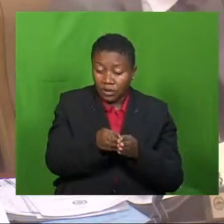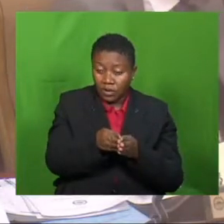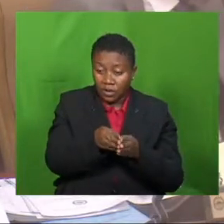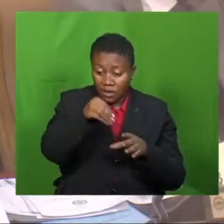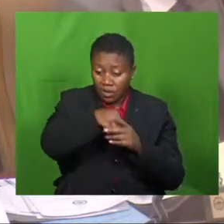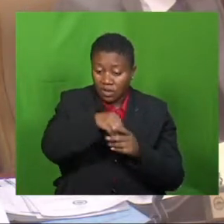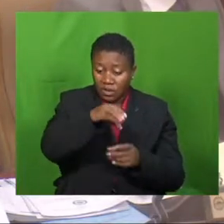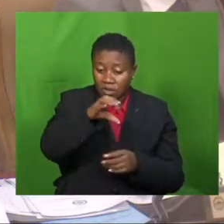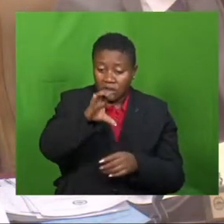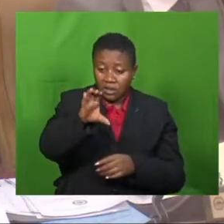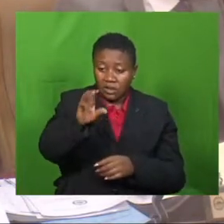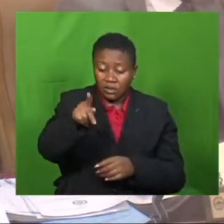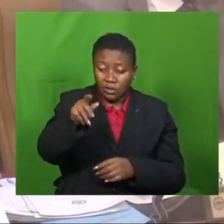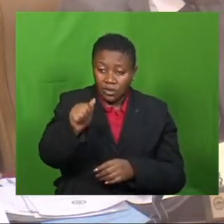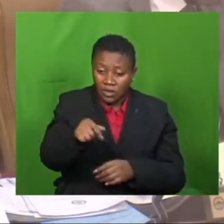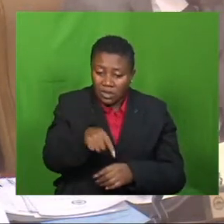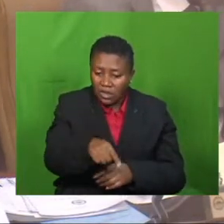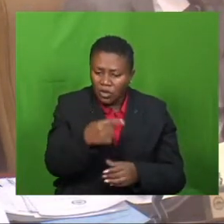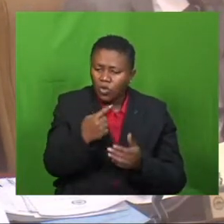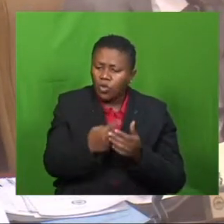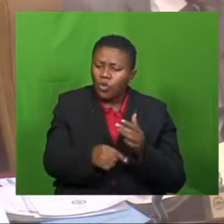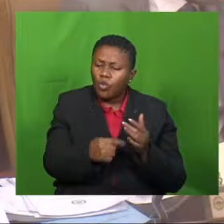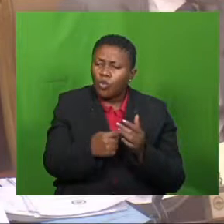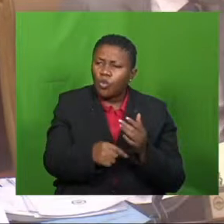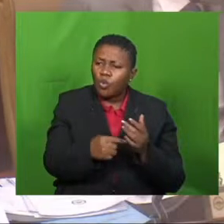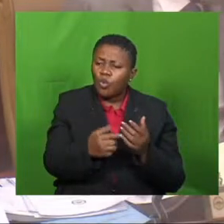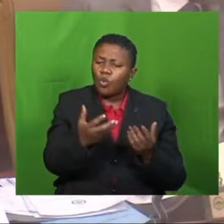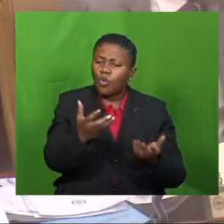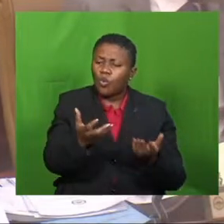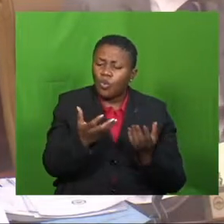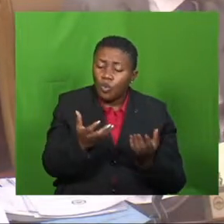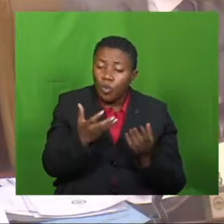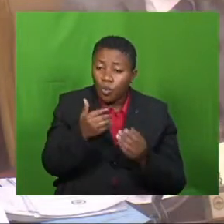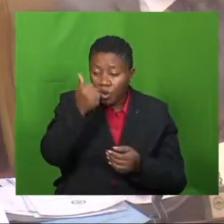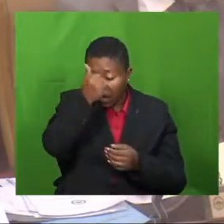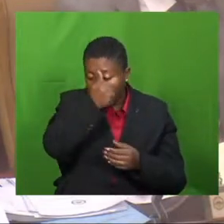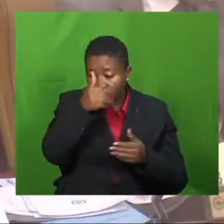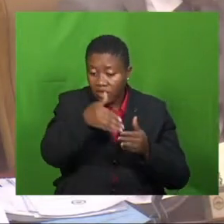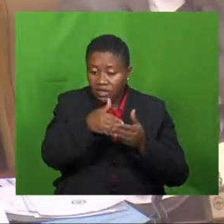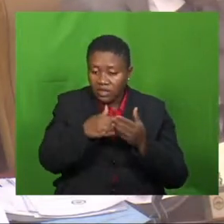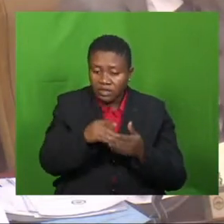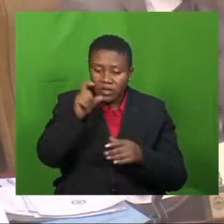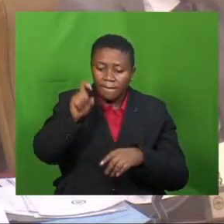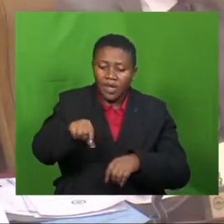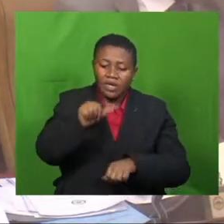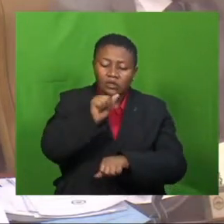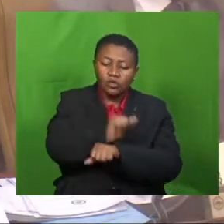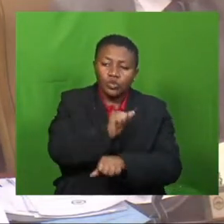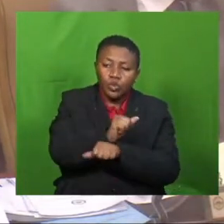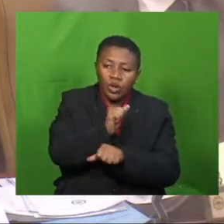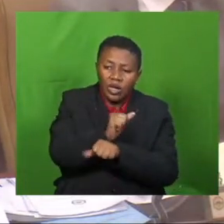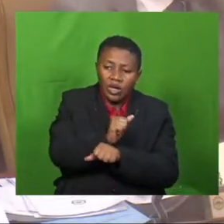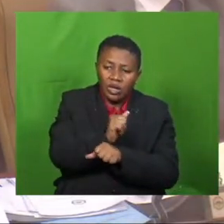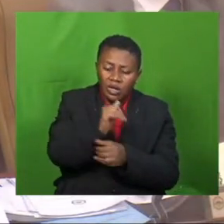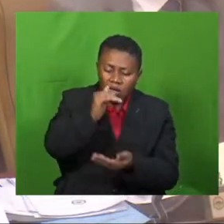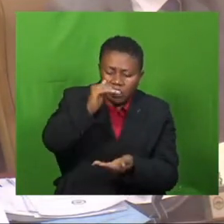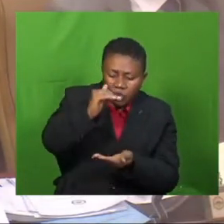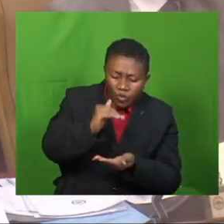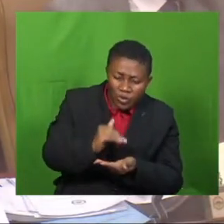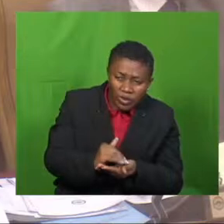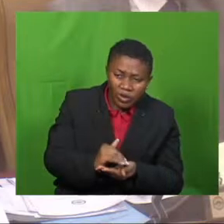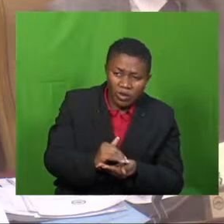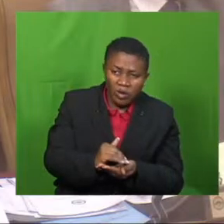Association was for African leaders to work to reduce or